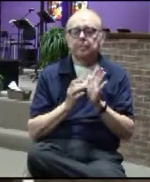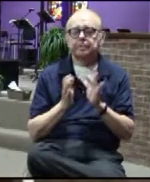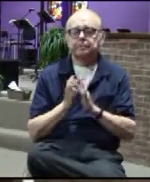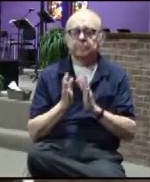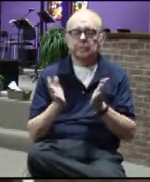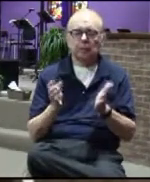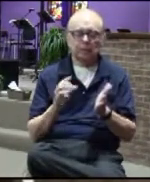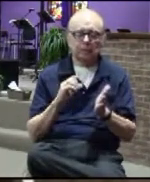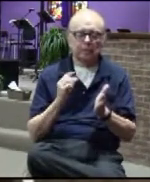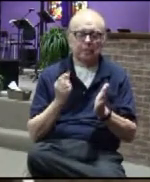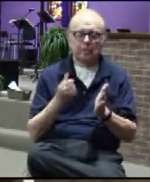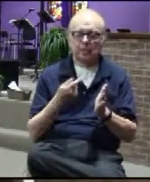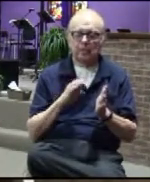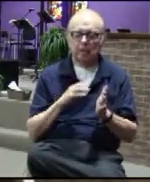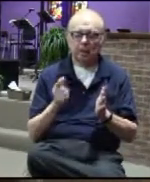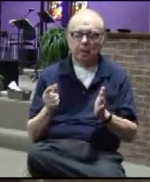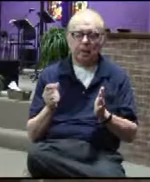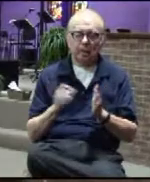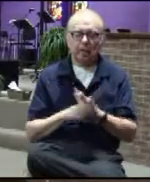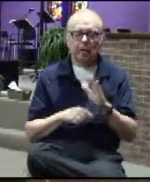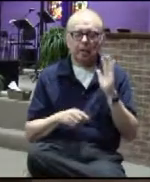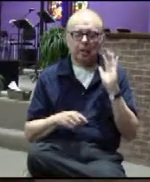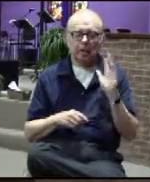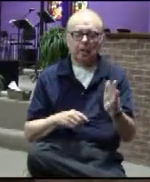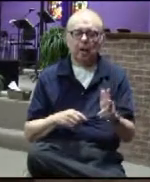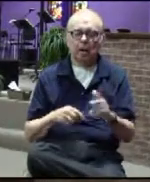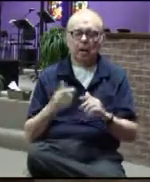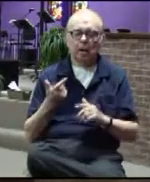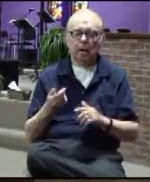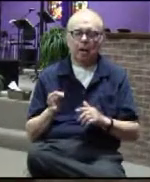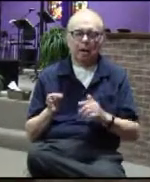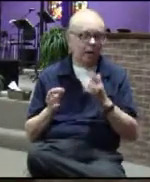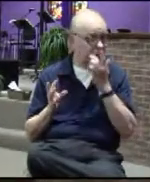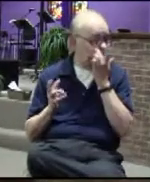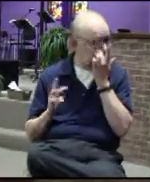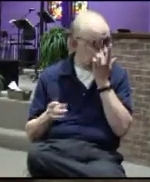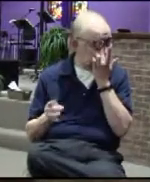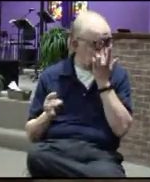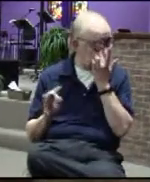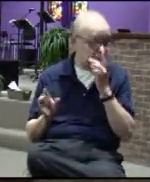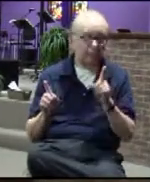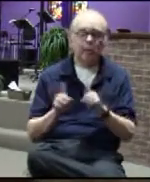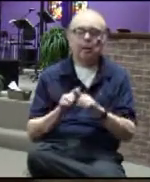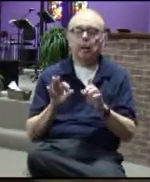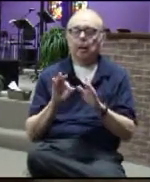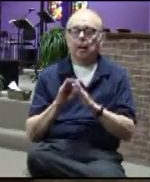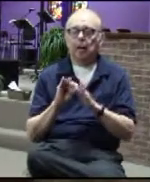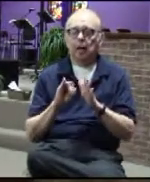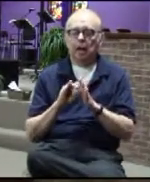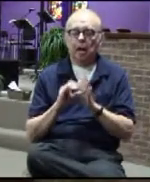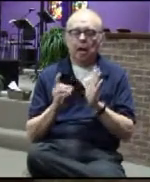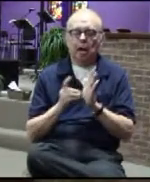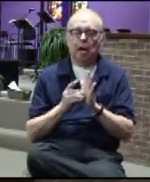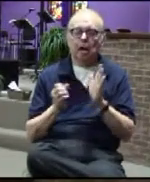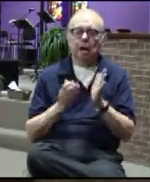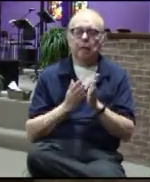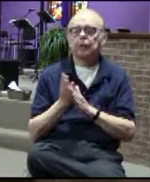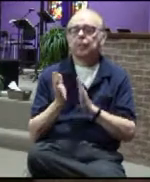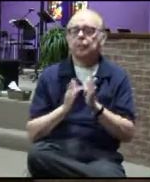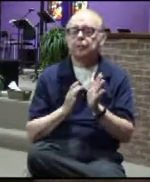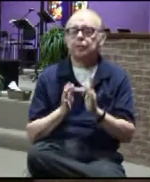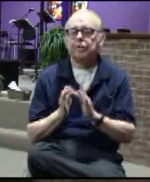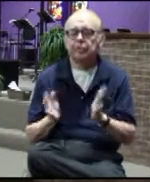in Galatians chapter 3 verses 26 through 29 God also identifies with us through